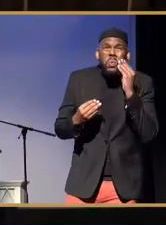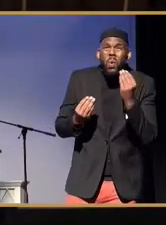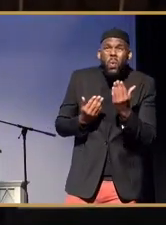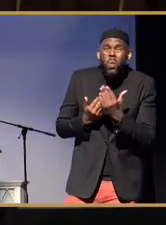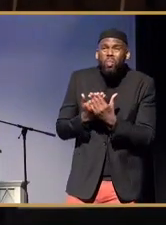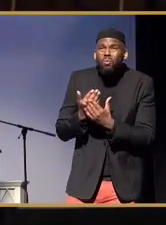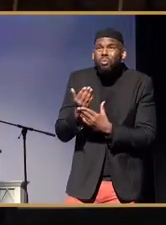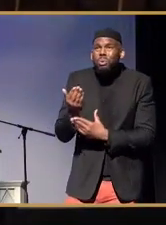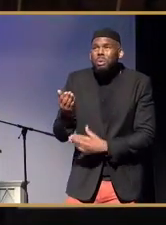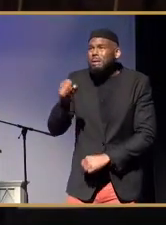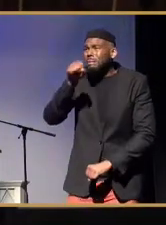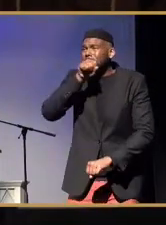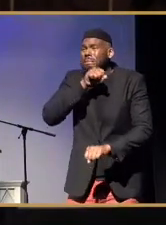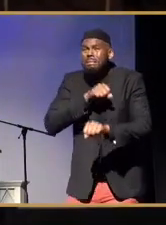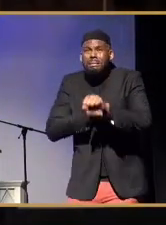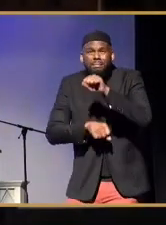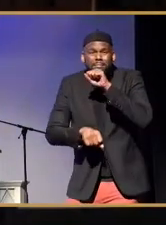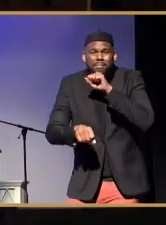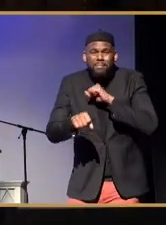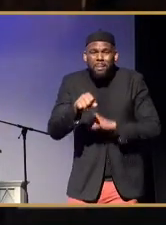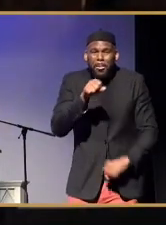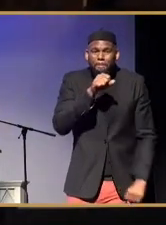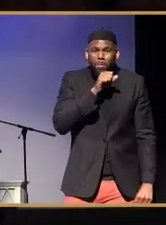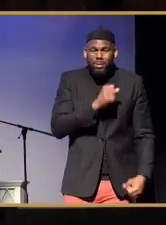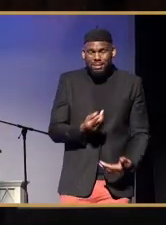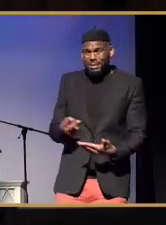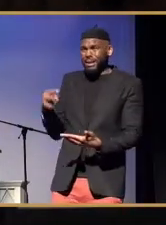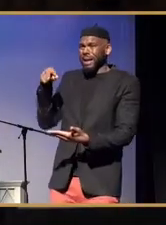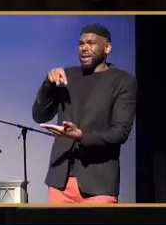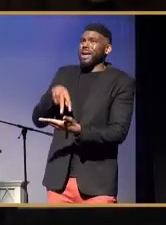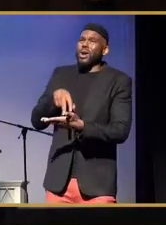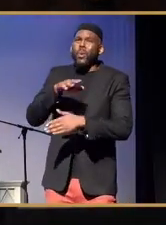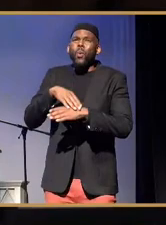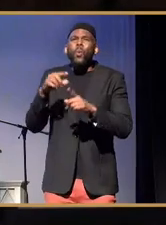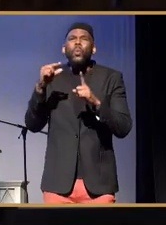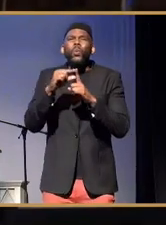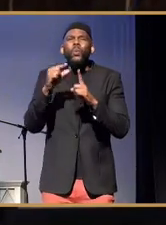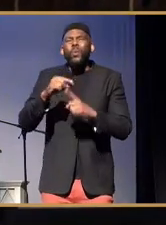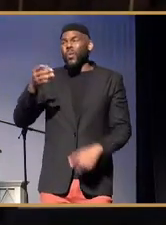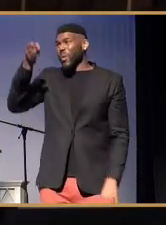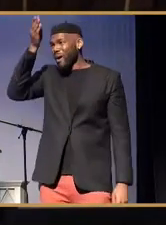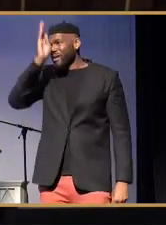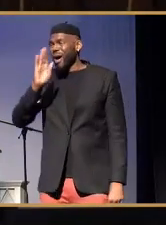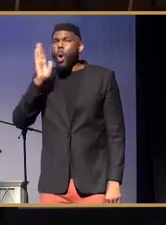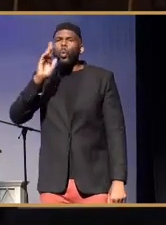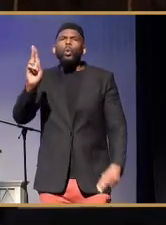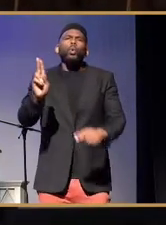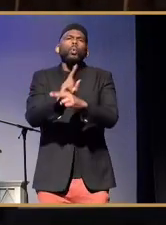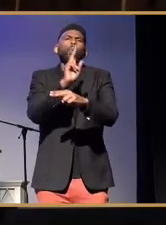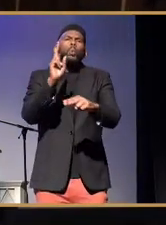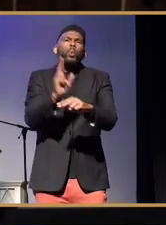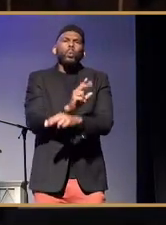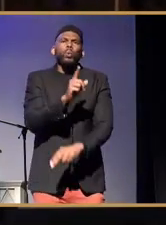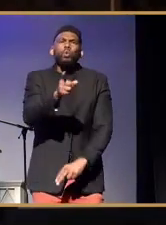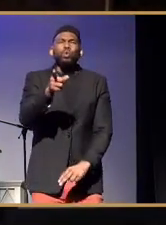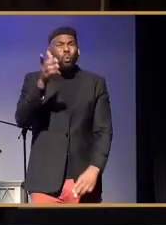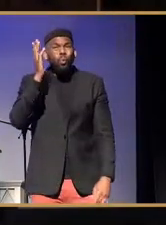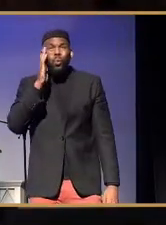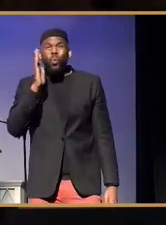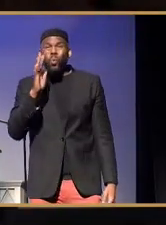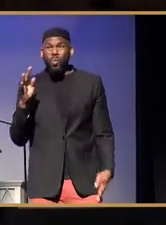through, when you stand on the Word of God, He'll use you, yes He will. For